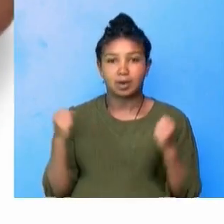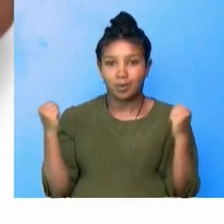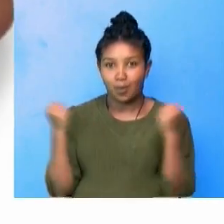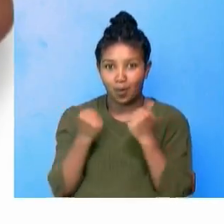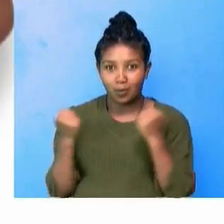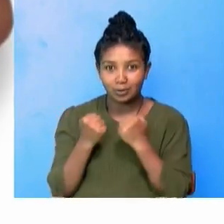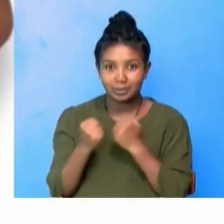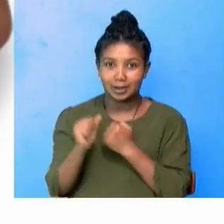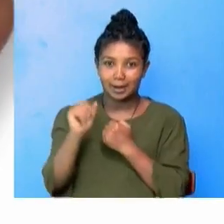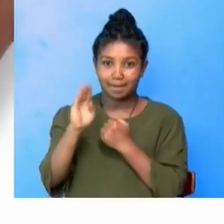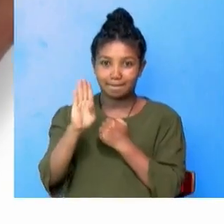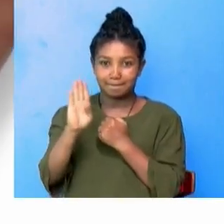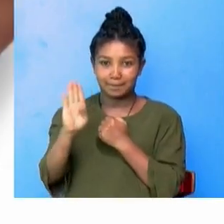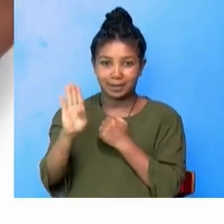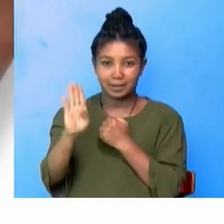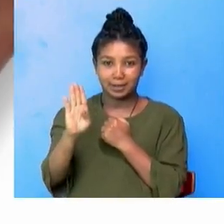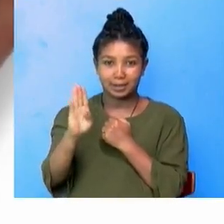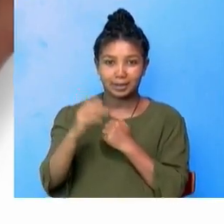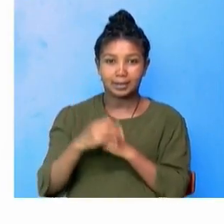B, empty,